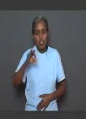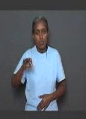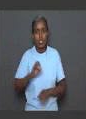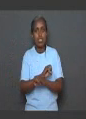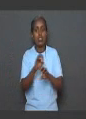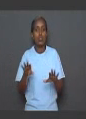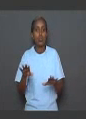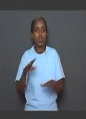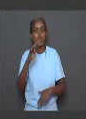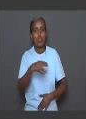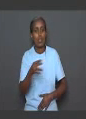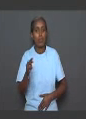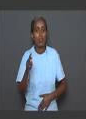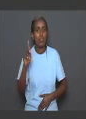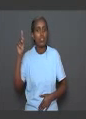this histogram.